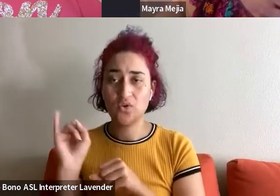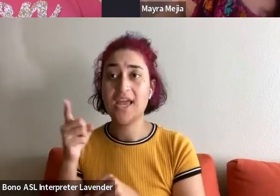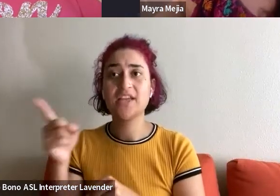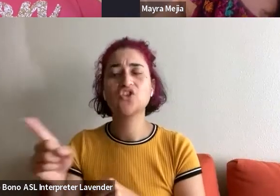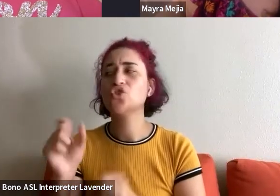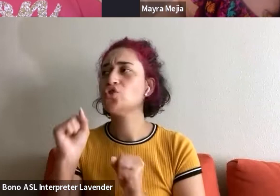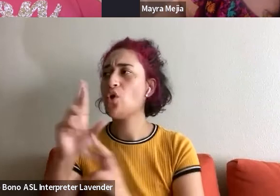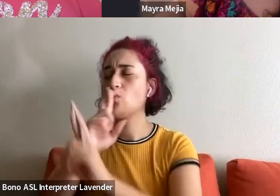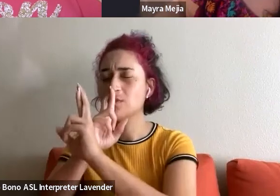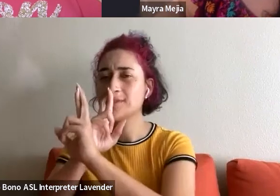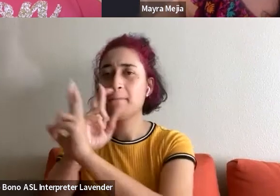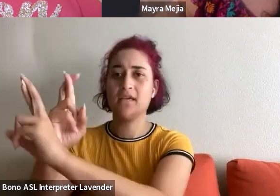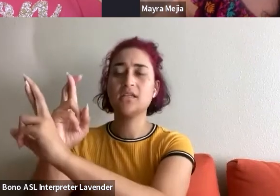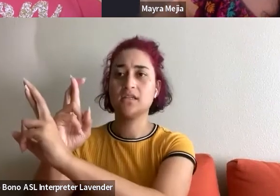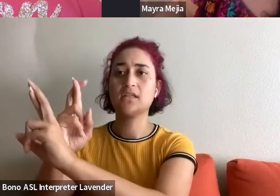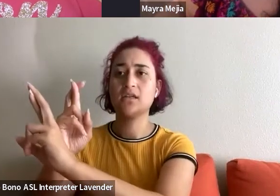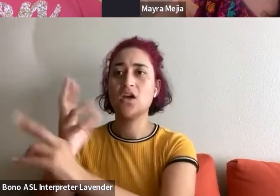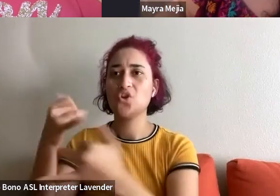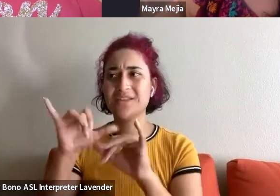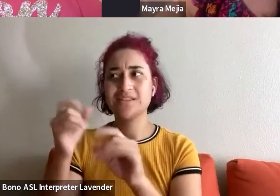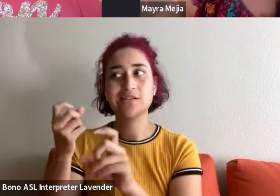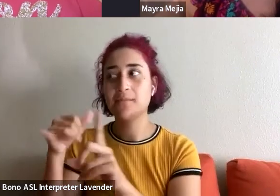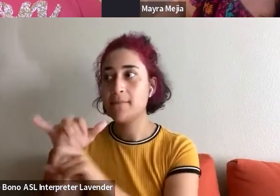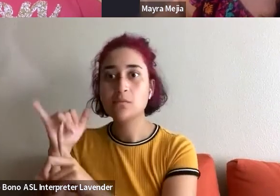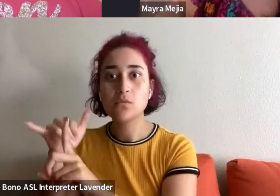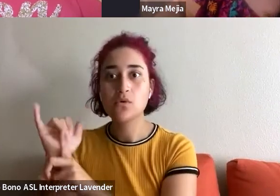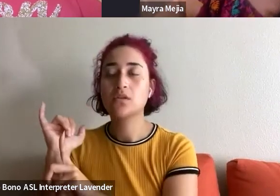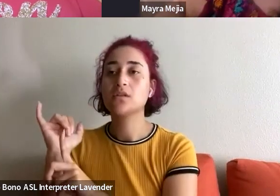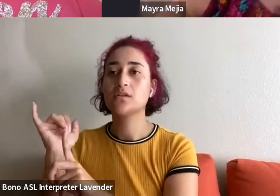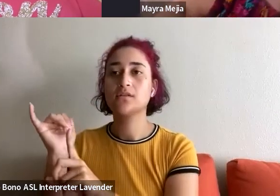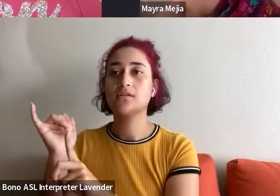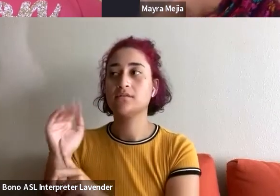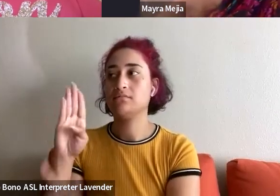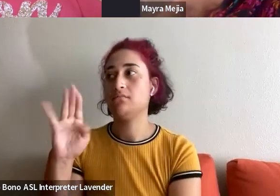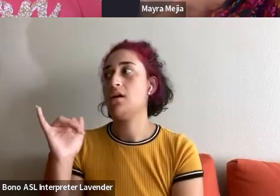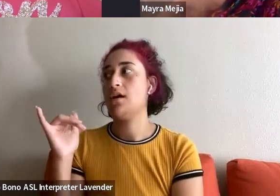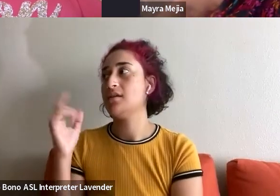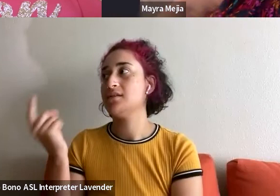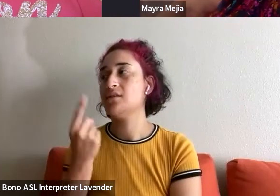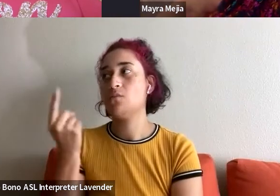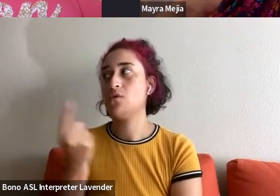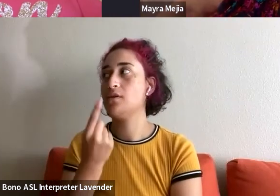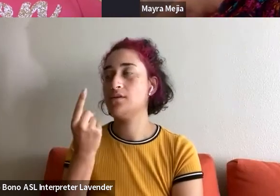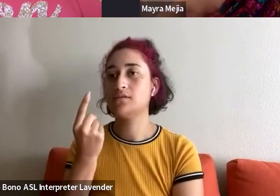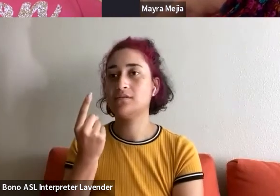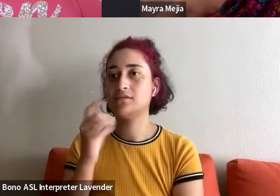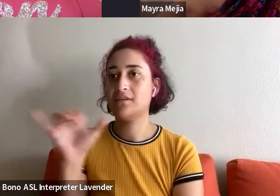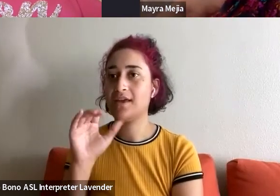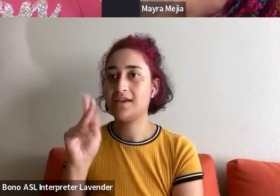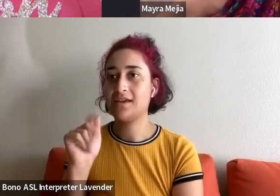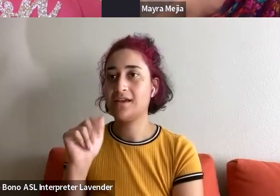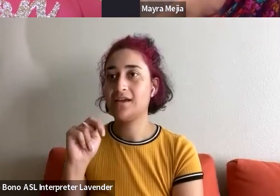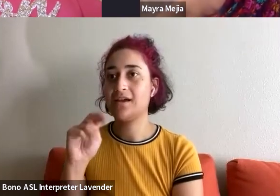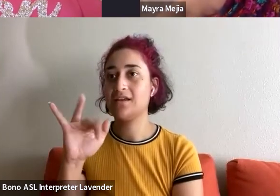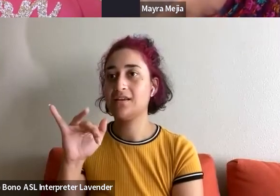respected, and you can still be bullied by someone like Kanye.